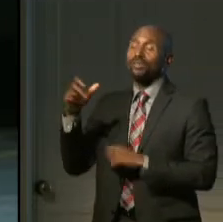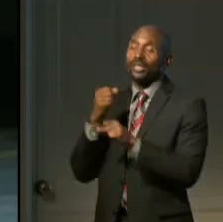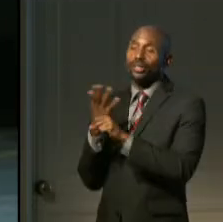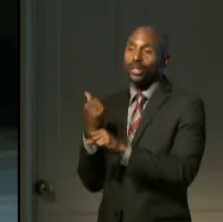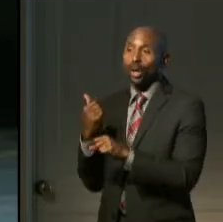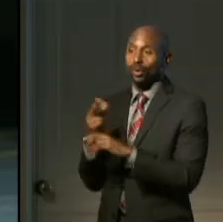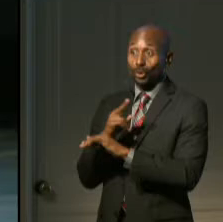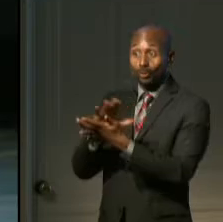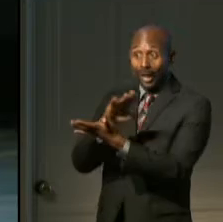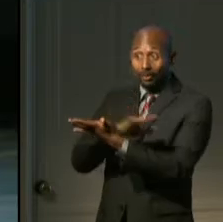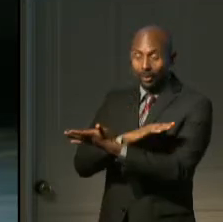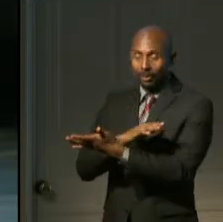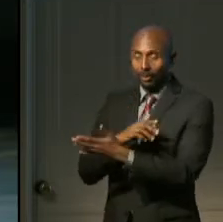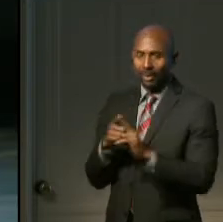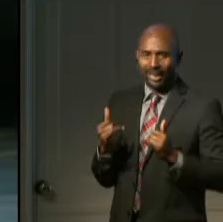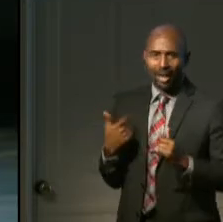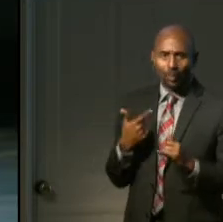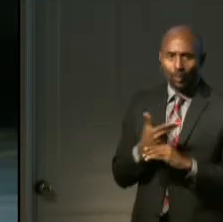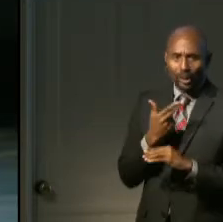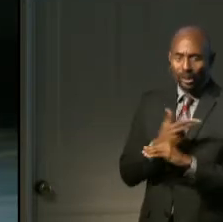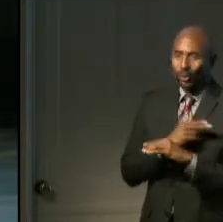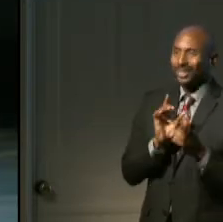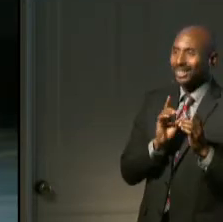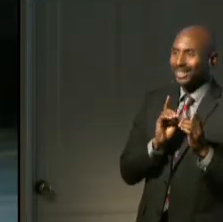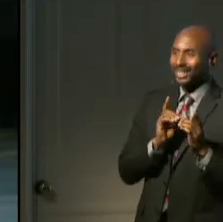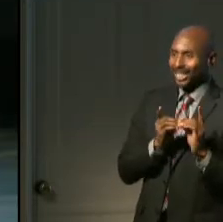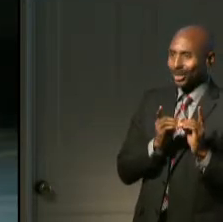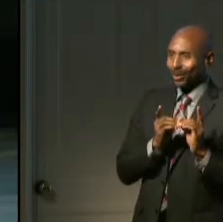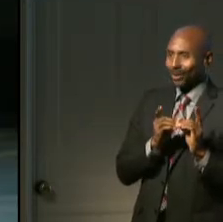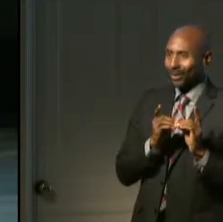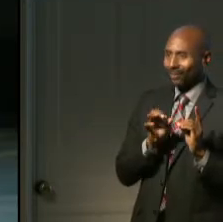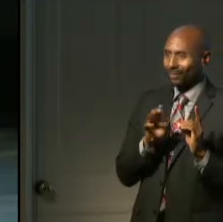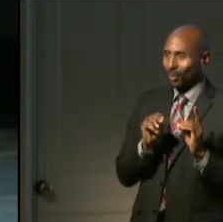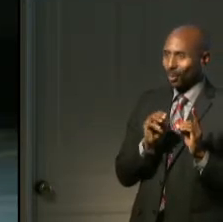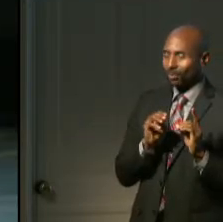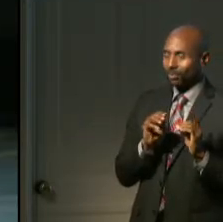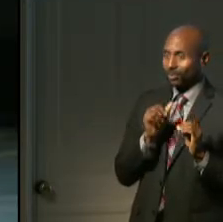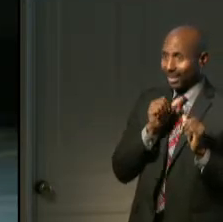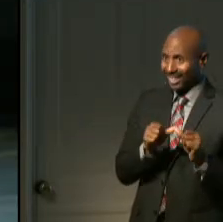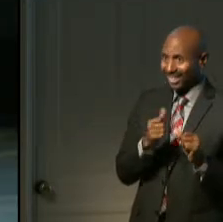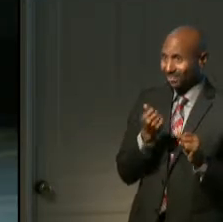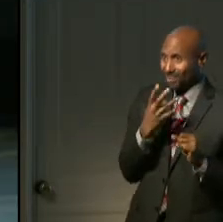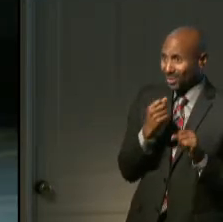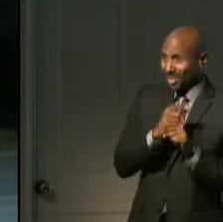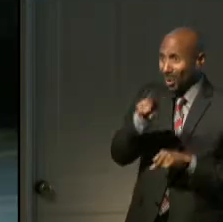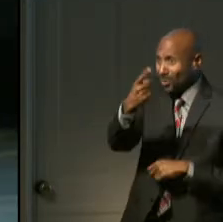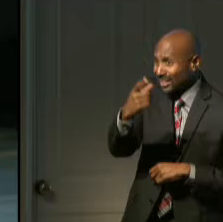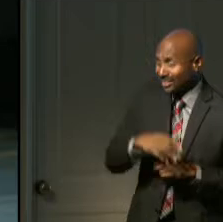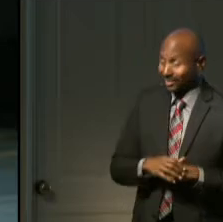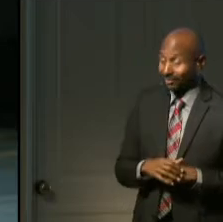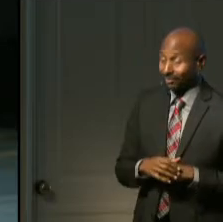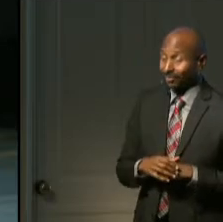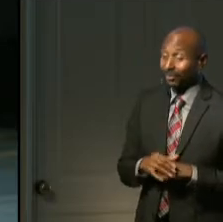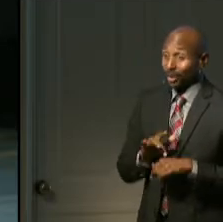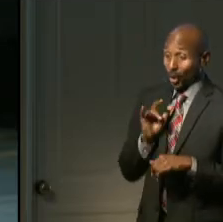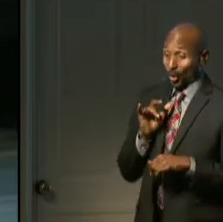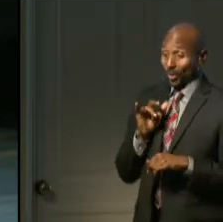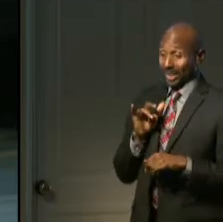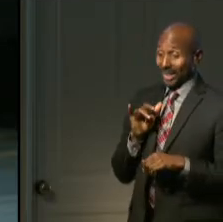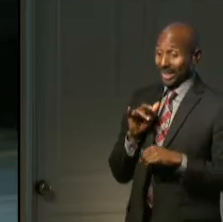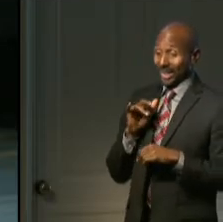digital forms that aren't lasting even a few years. And certainly the early digital history of